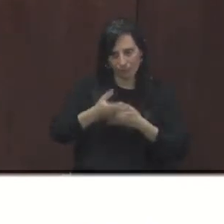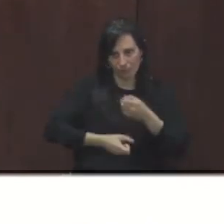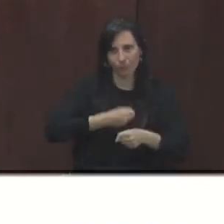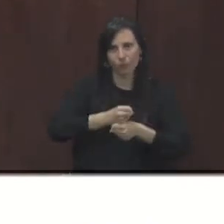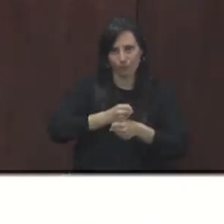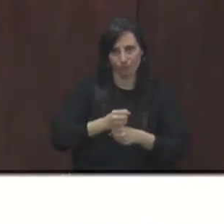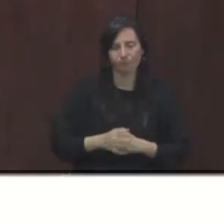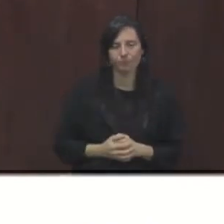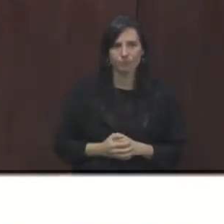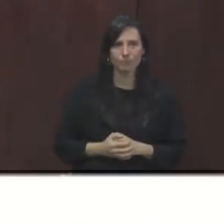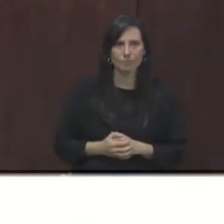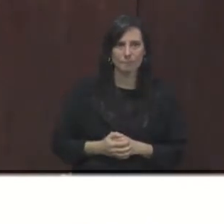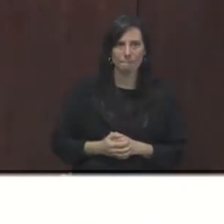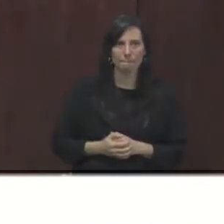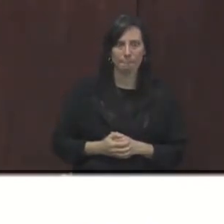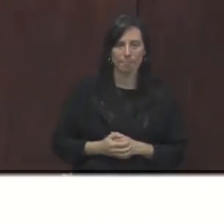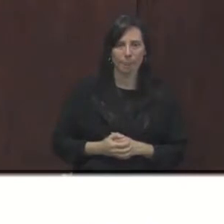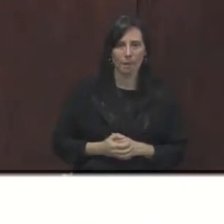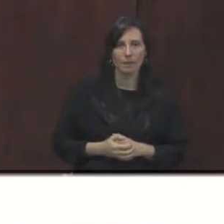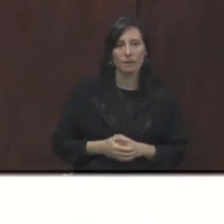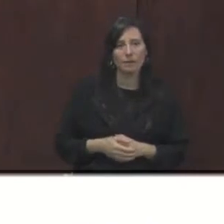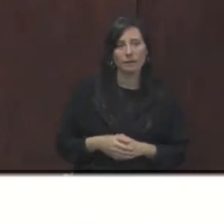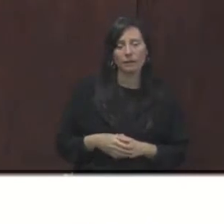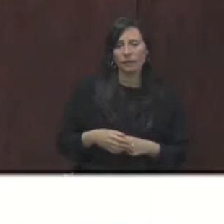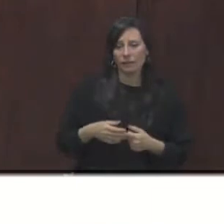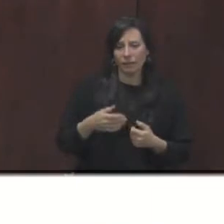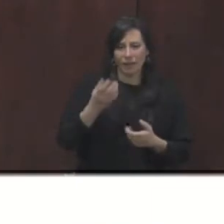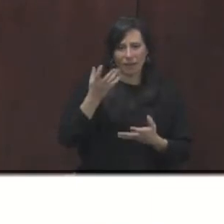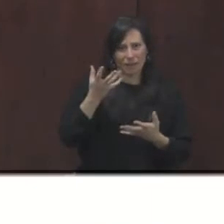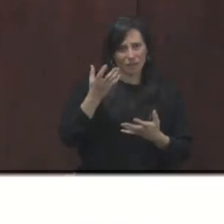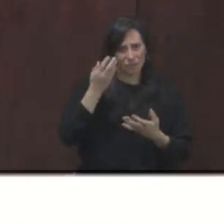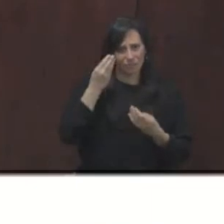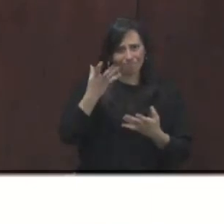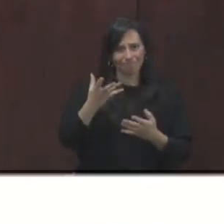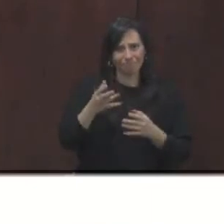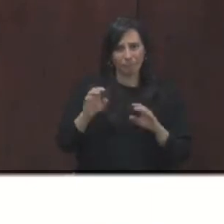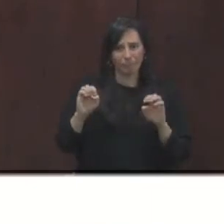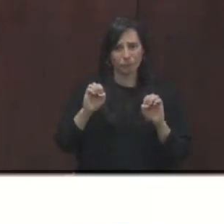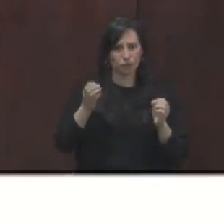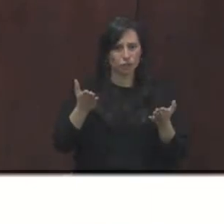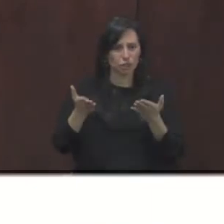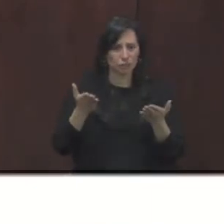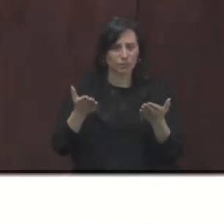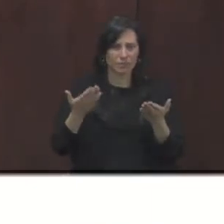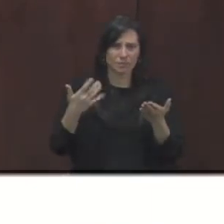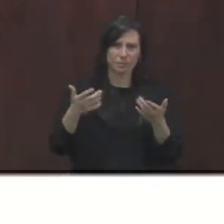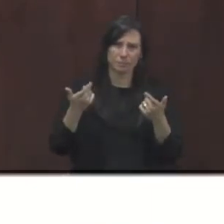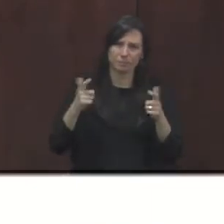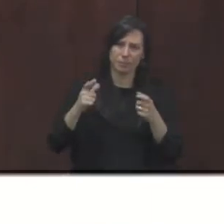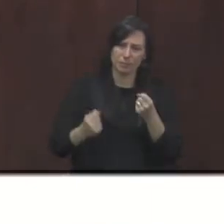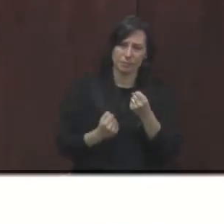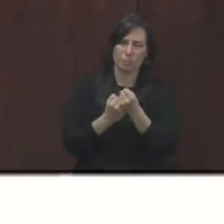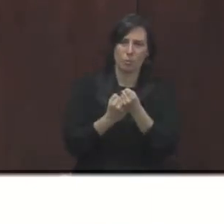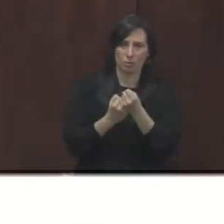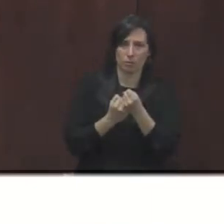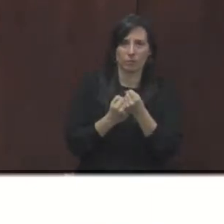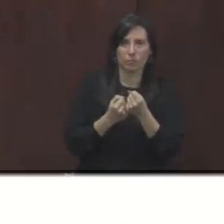public health is being extremely supported by emergency services at this time. So when we talk about these fixed or mobile